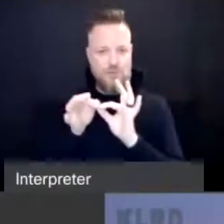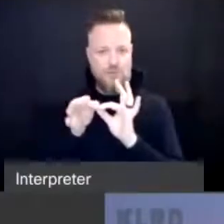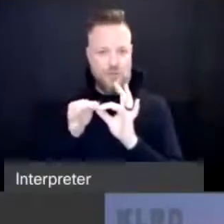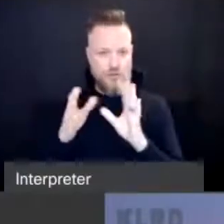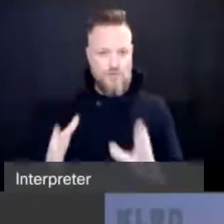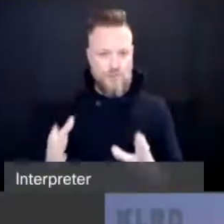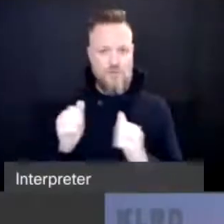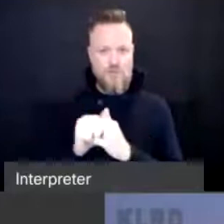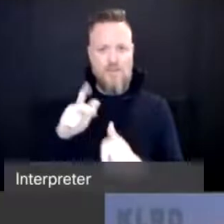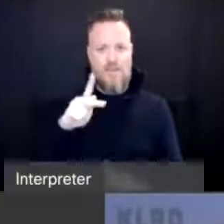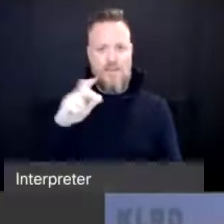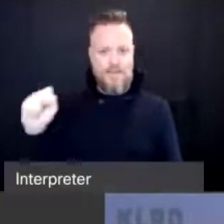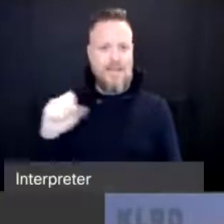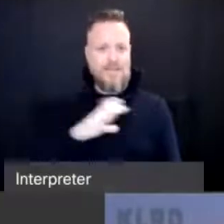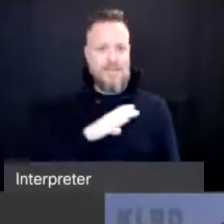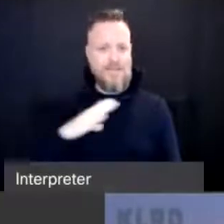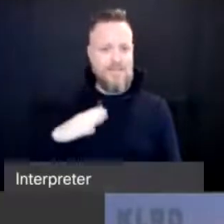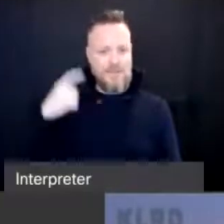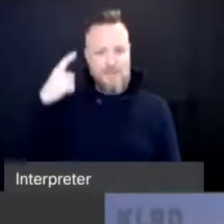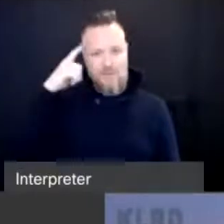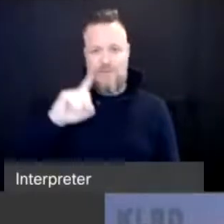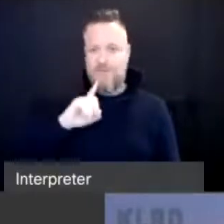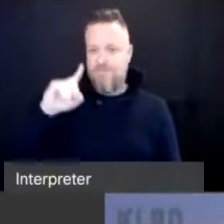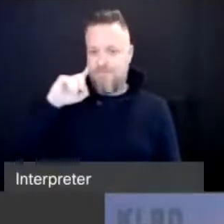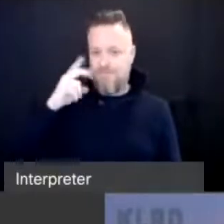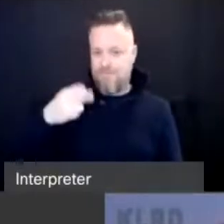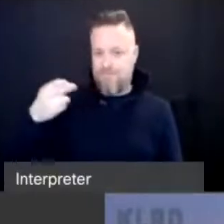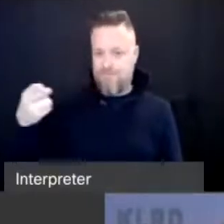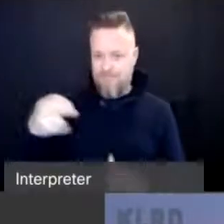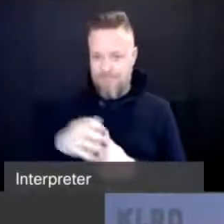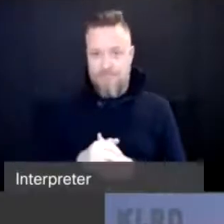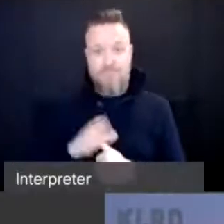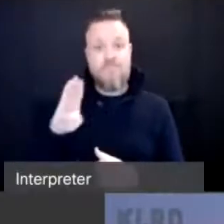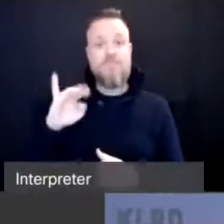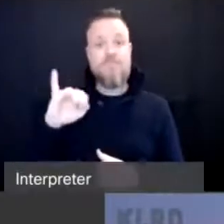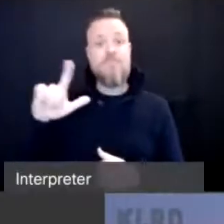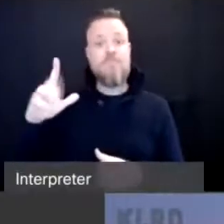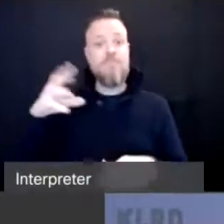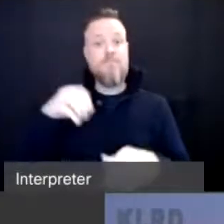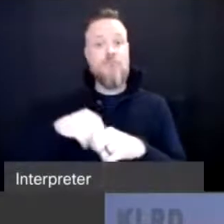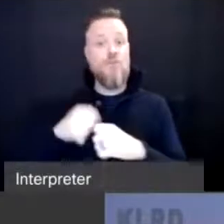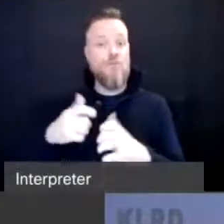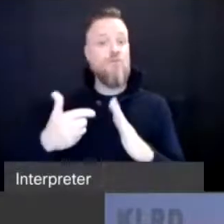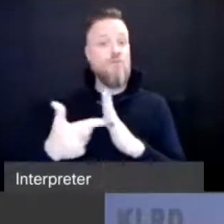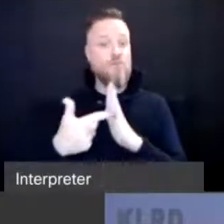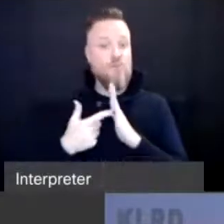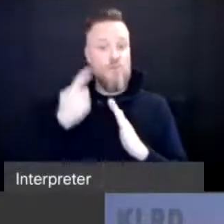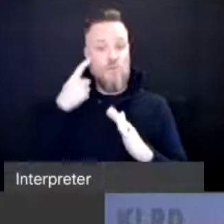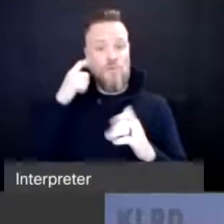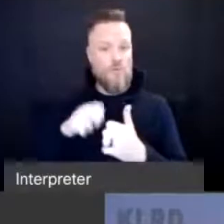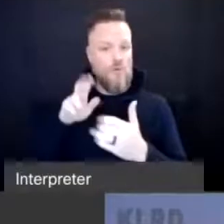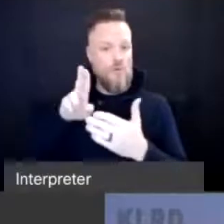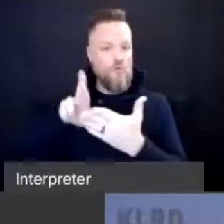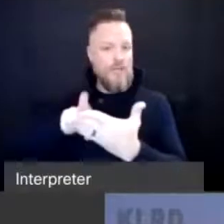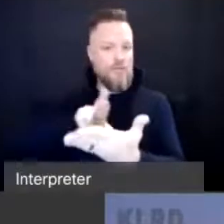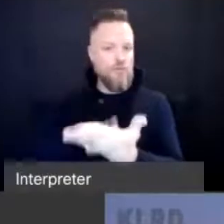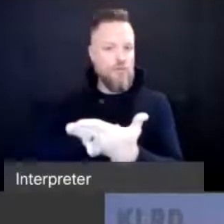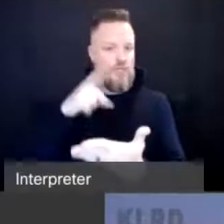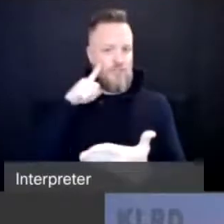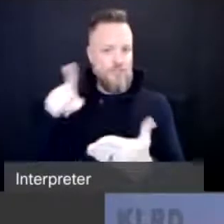the Kansas Commission for the Deaf and Hard of Hearing. The bill includes provisions related to the registration of